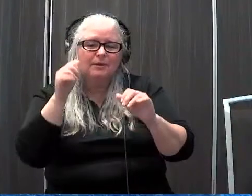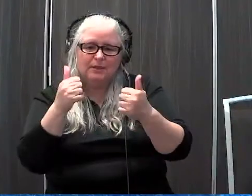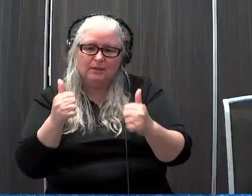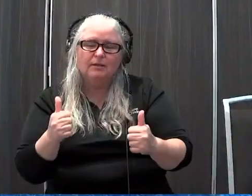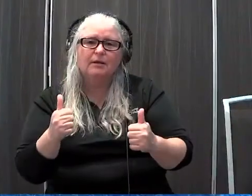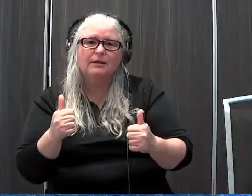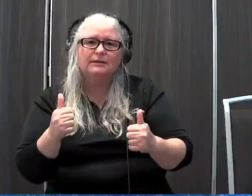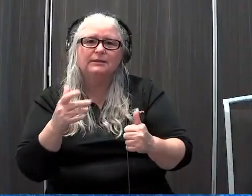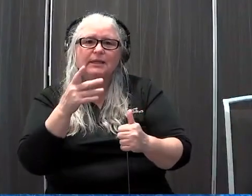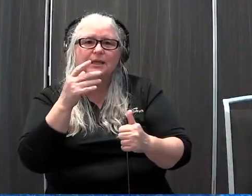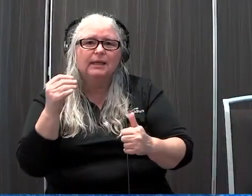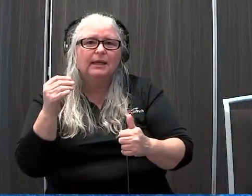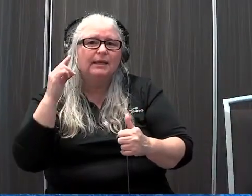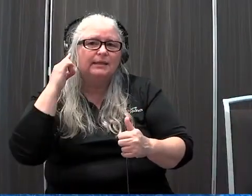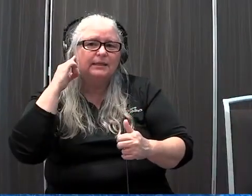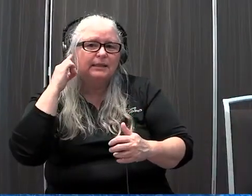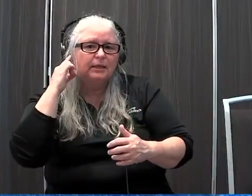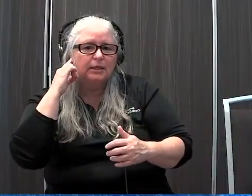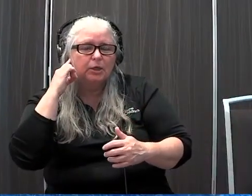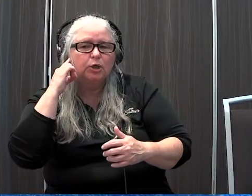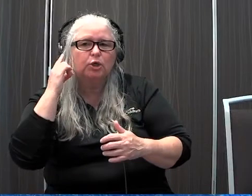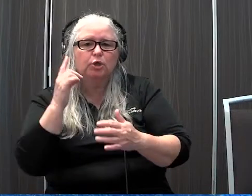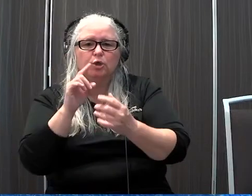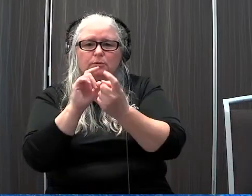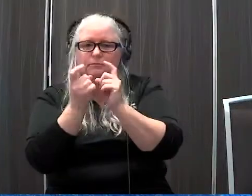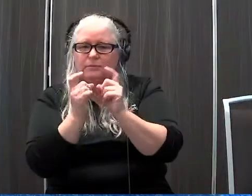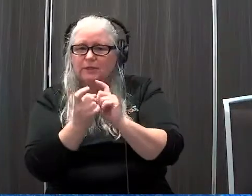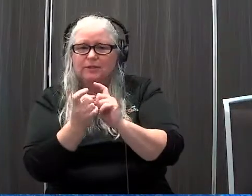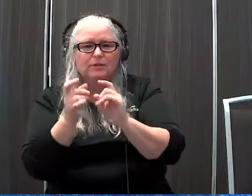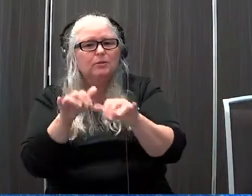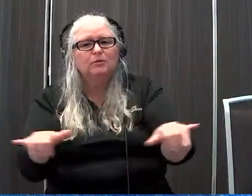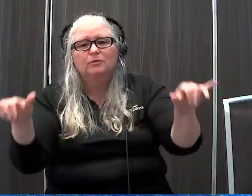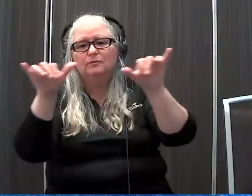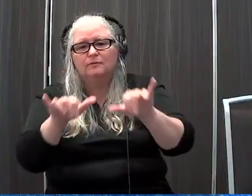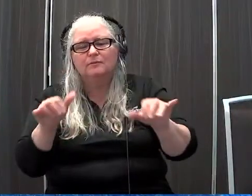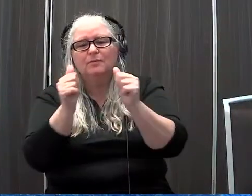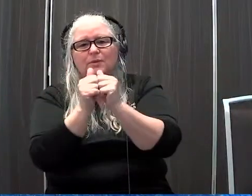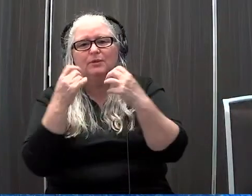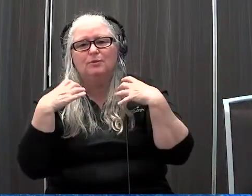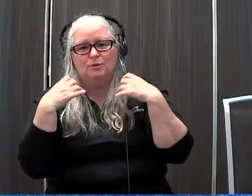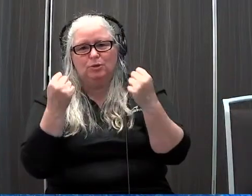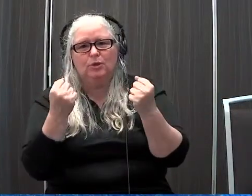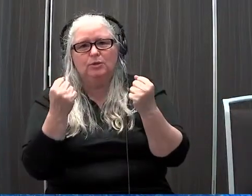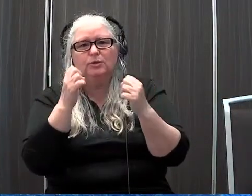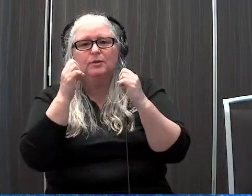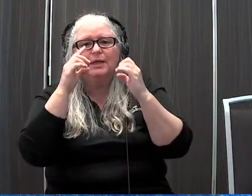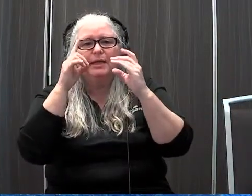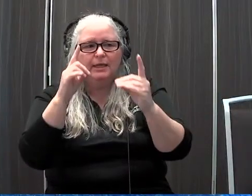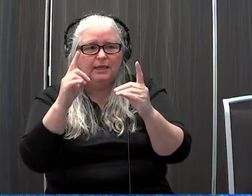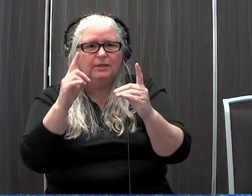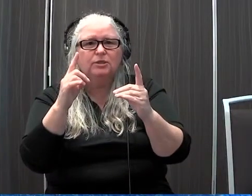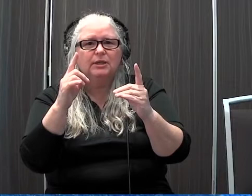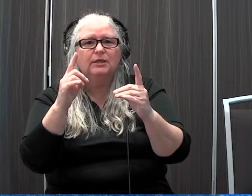and some degree of ear abnormalities are pretty much universal in charge. So the educational or support need that